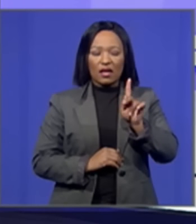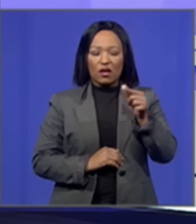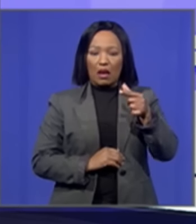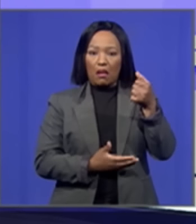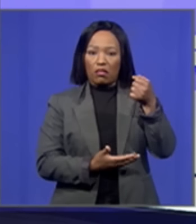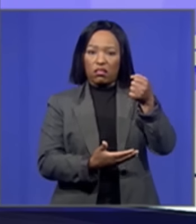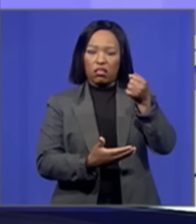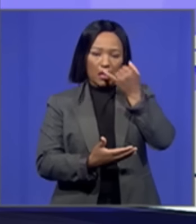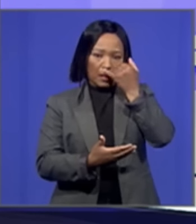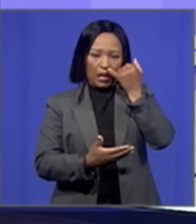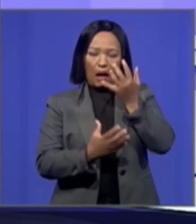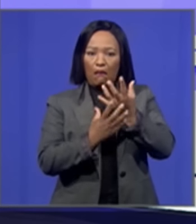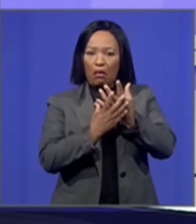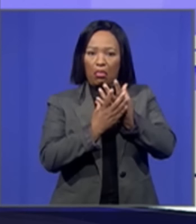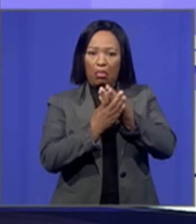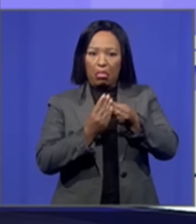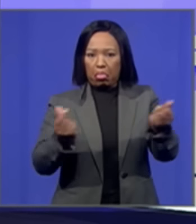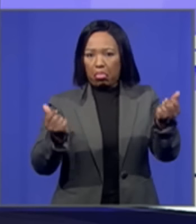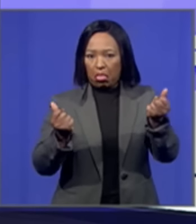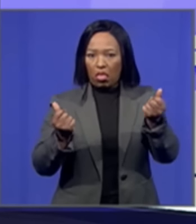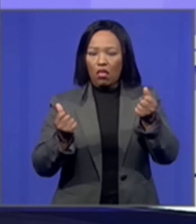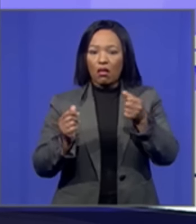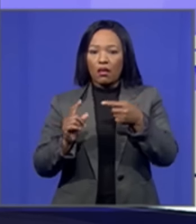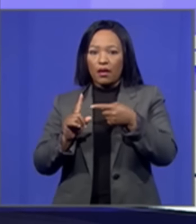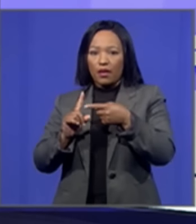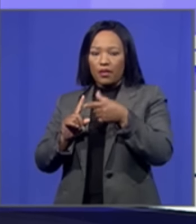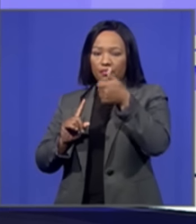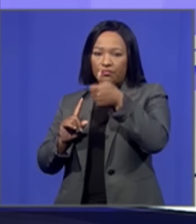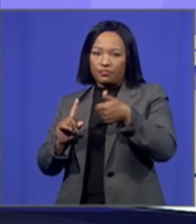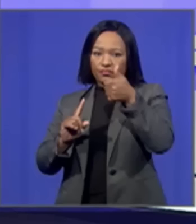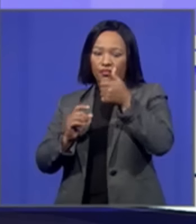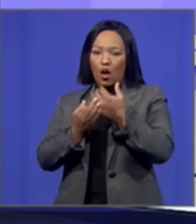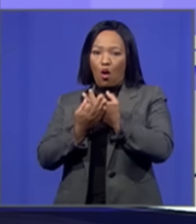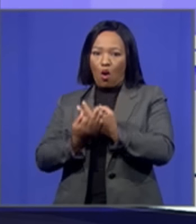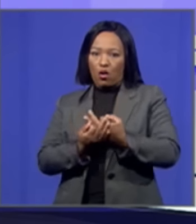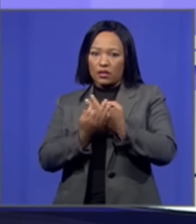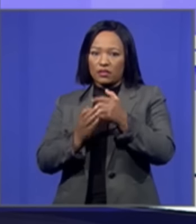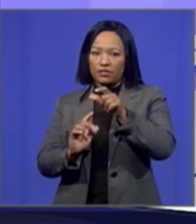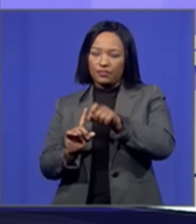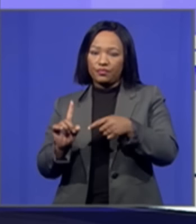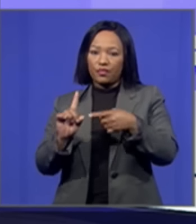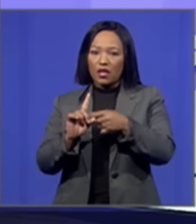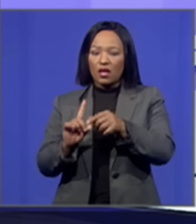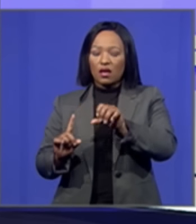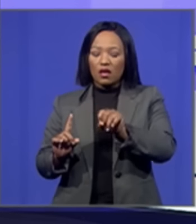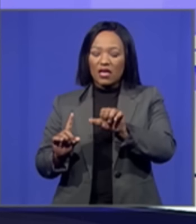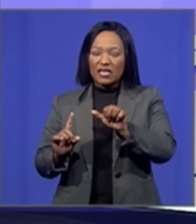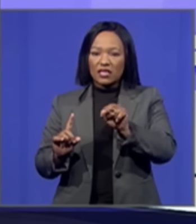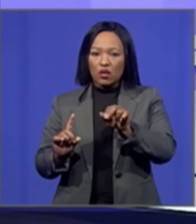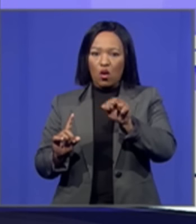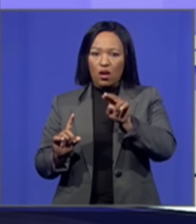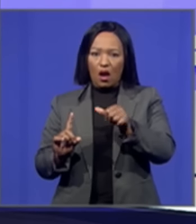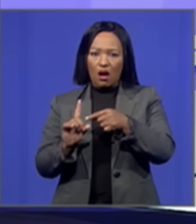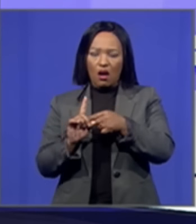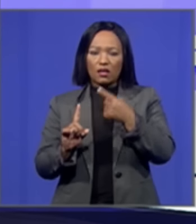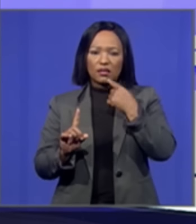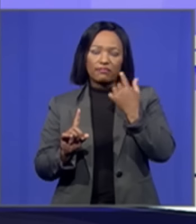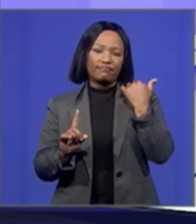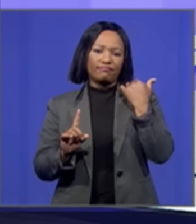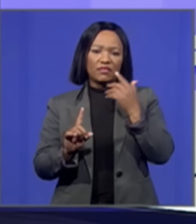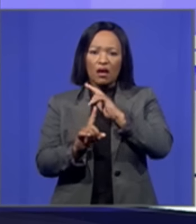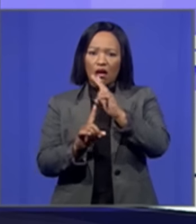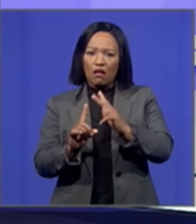Shepstone. Mookamedi yo sekegileng wa di-Hawks Major General Lesetja Senona o boleletse komishene gore o tlhatswegile leina moraga gore